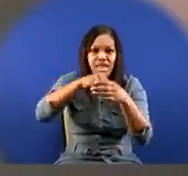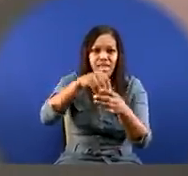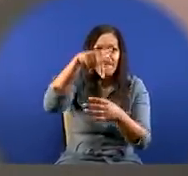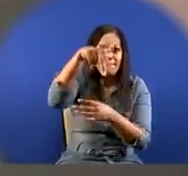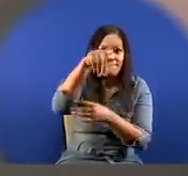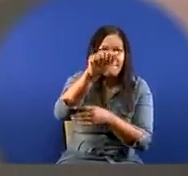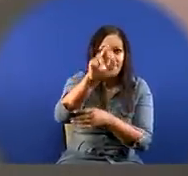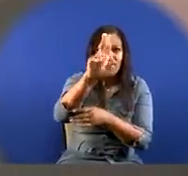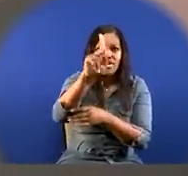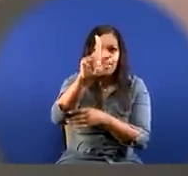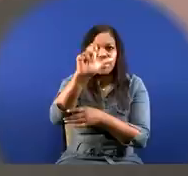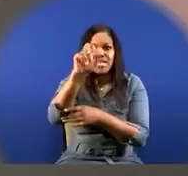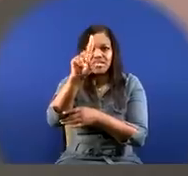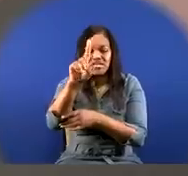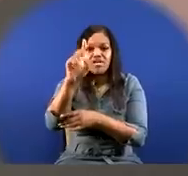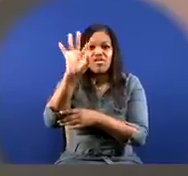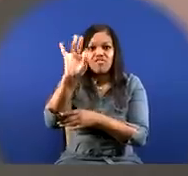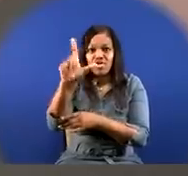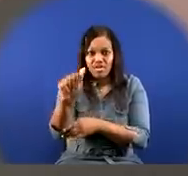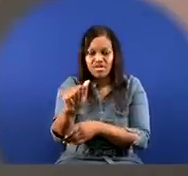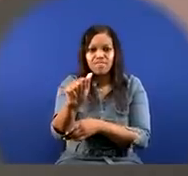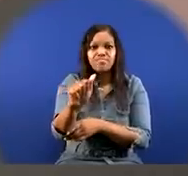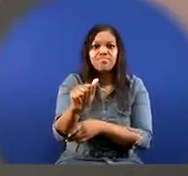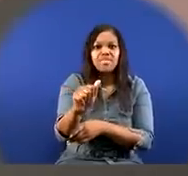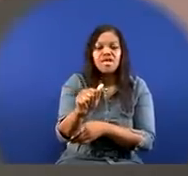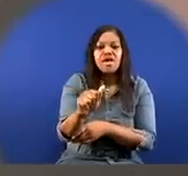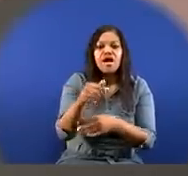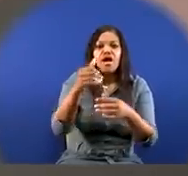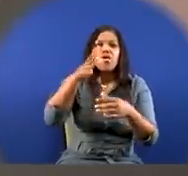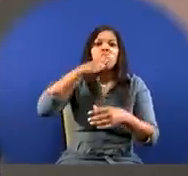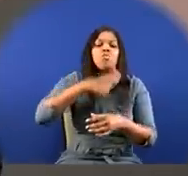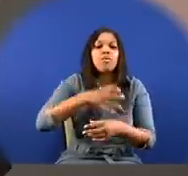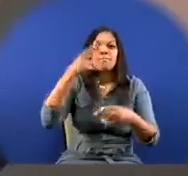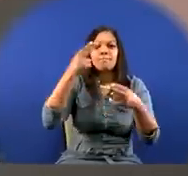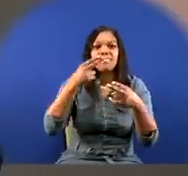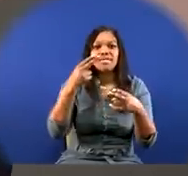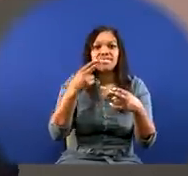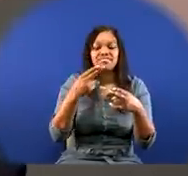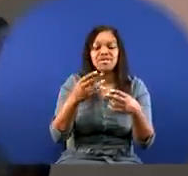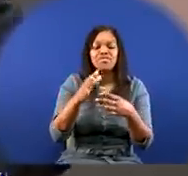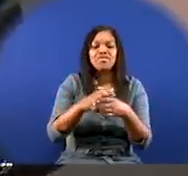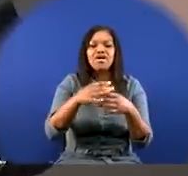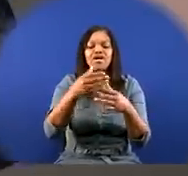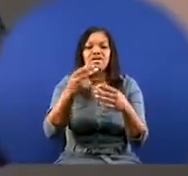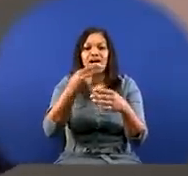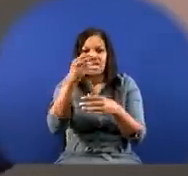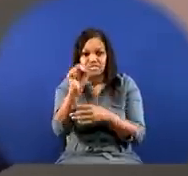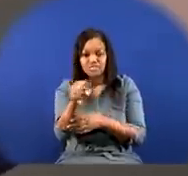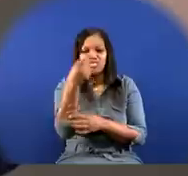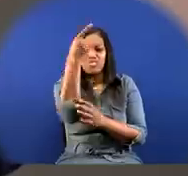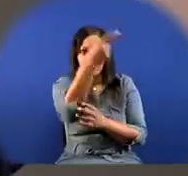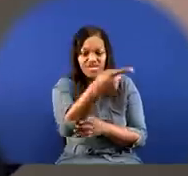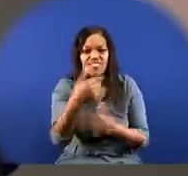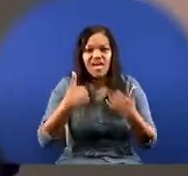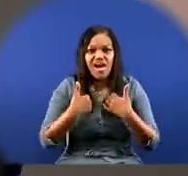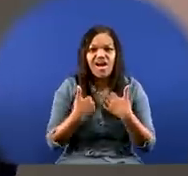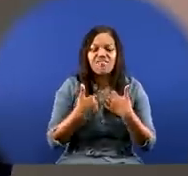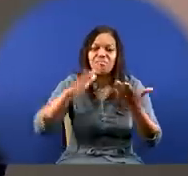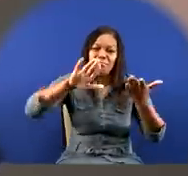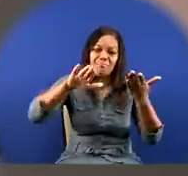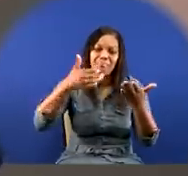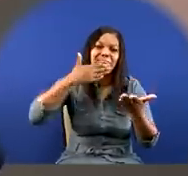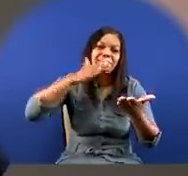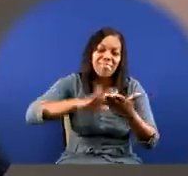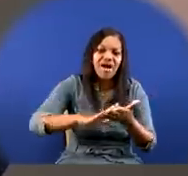Parkland, Florida. Marjorie Stoneham Douglas High School. There was a shooting at that